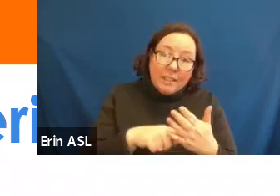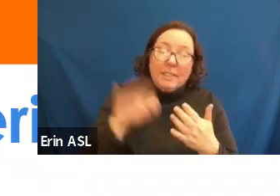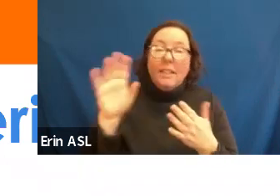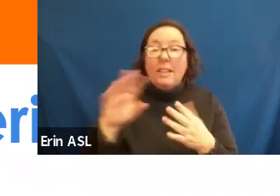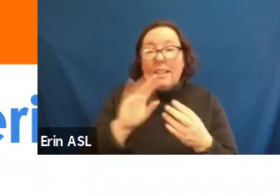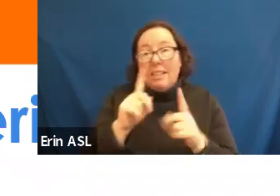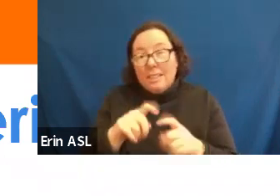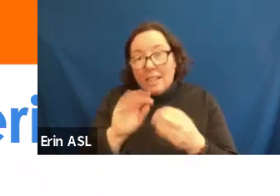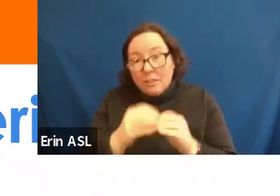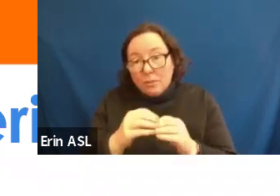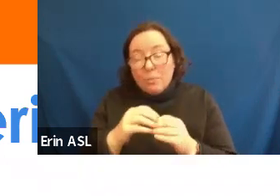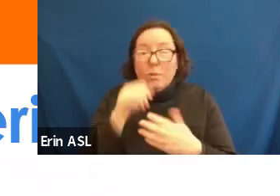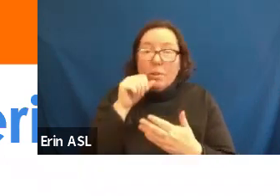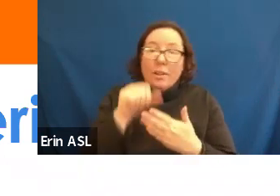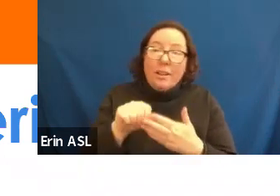scores, etc.